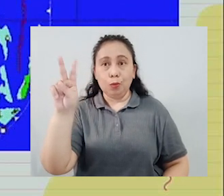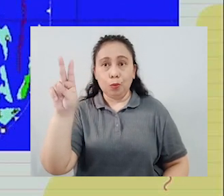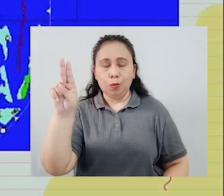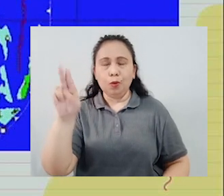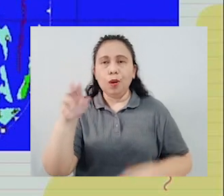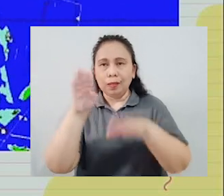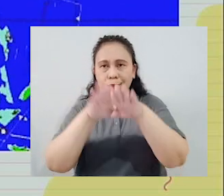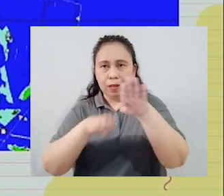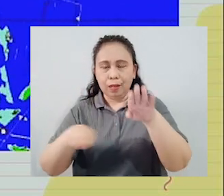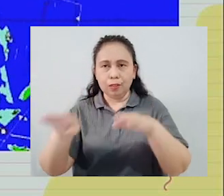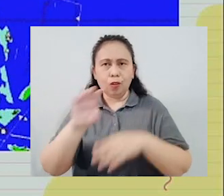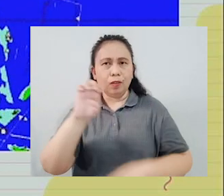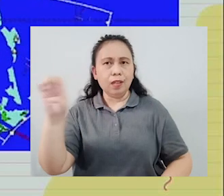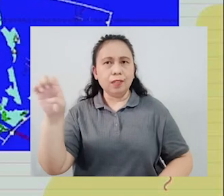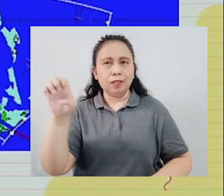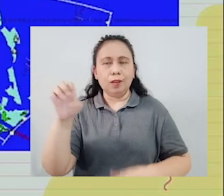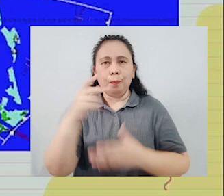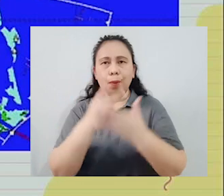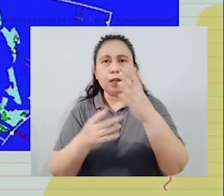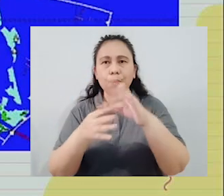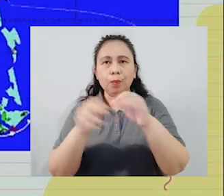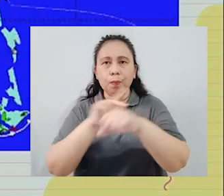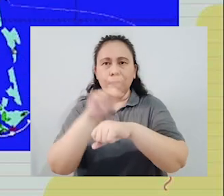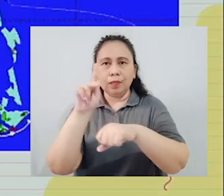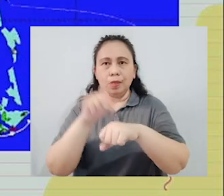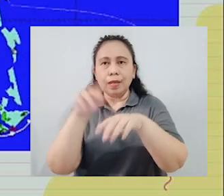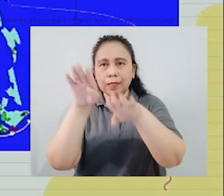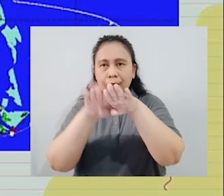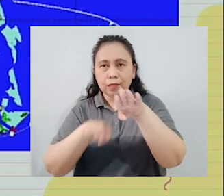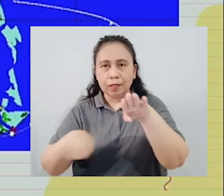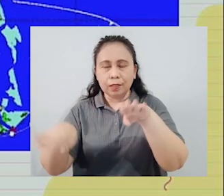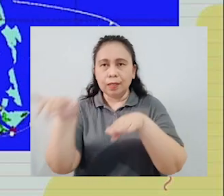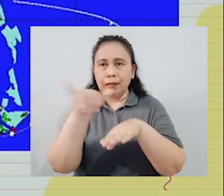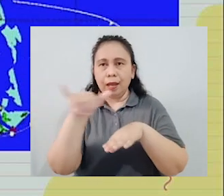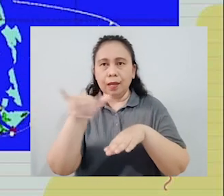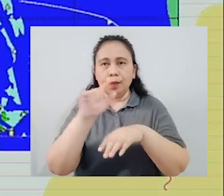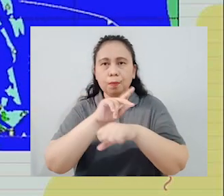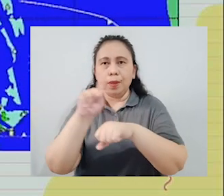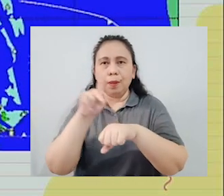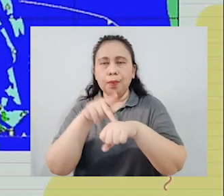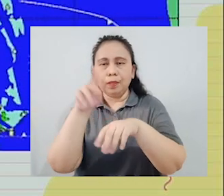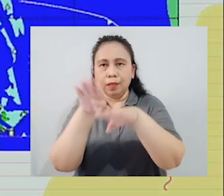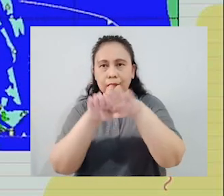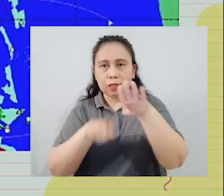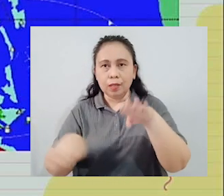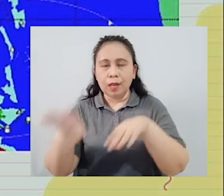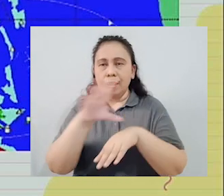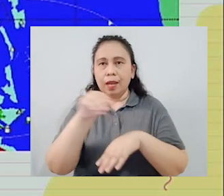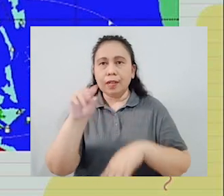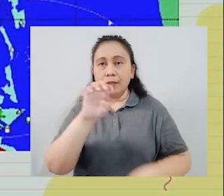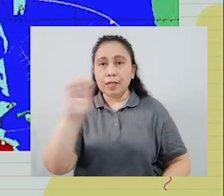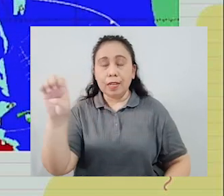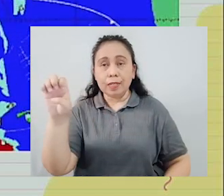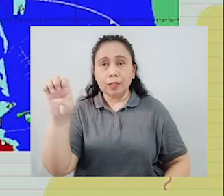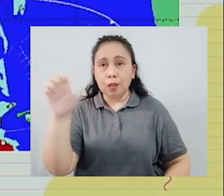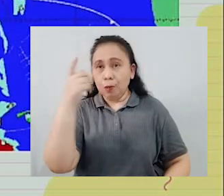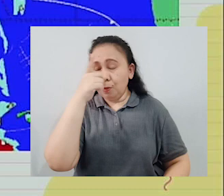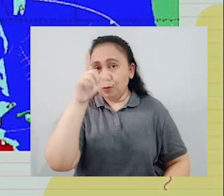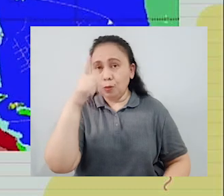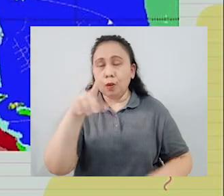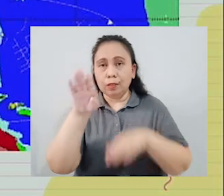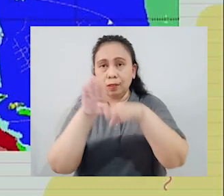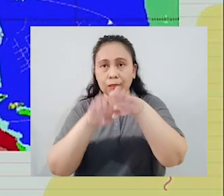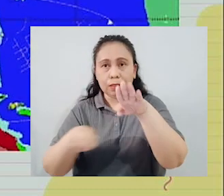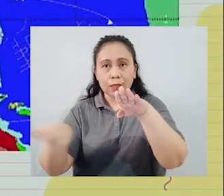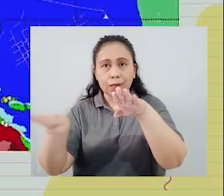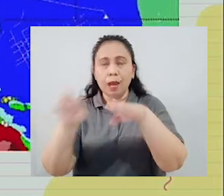On the eastern side of the Philippines, trenches like the Philippine Trench and the East Luzon Trough are both